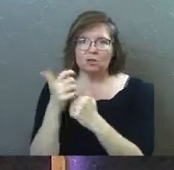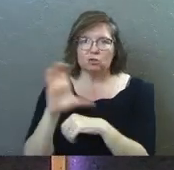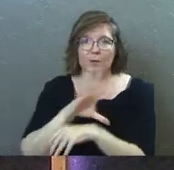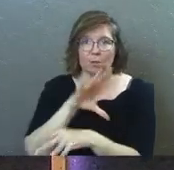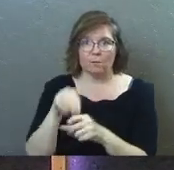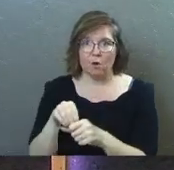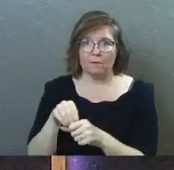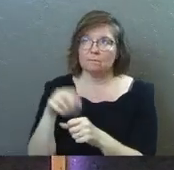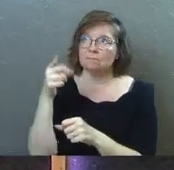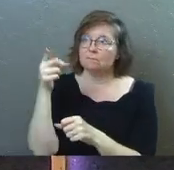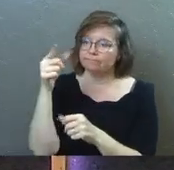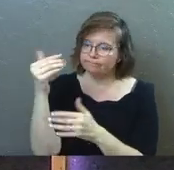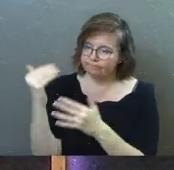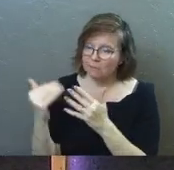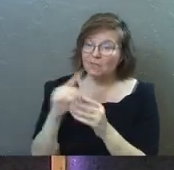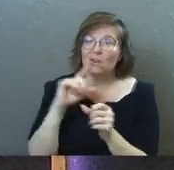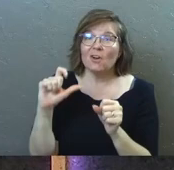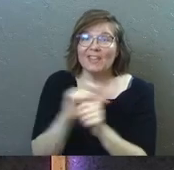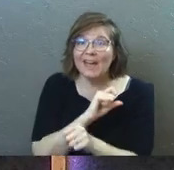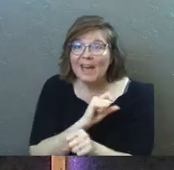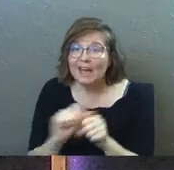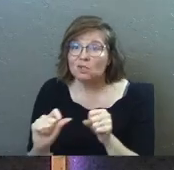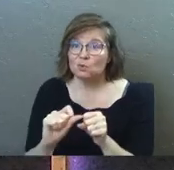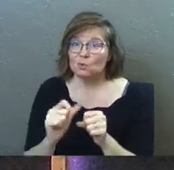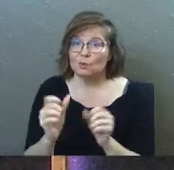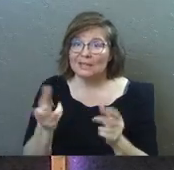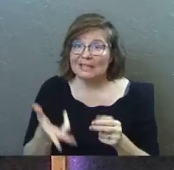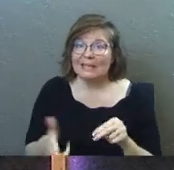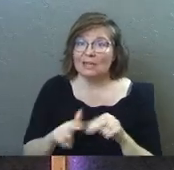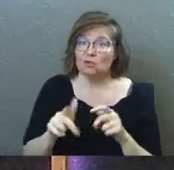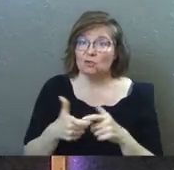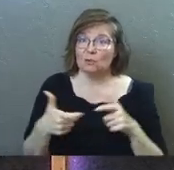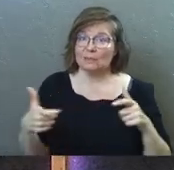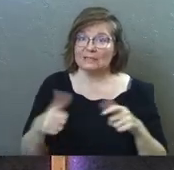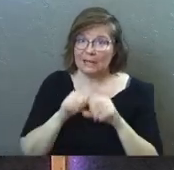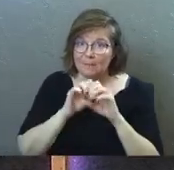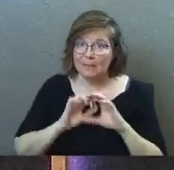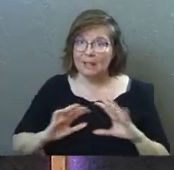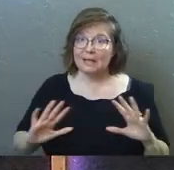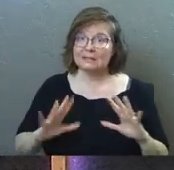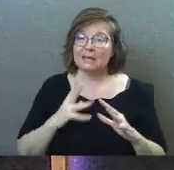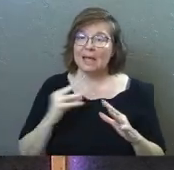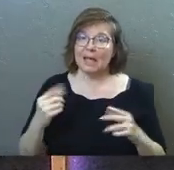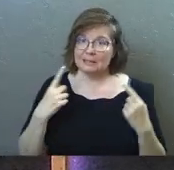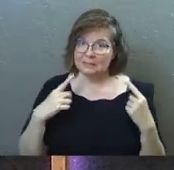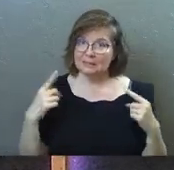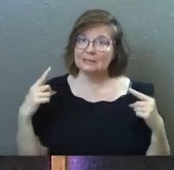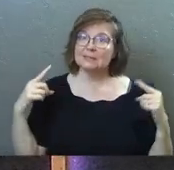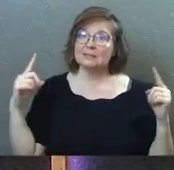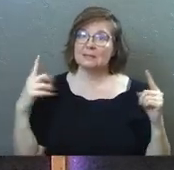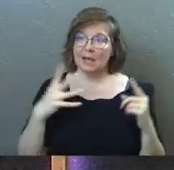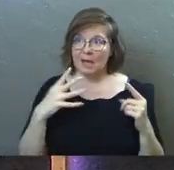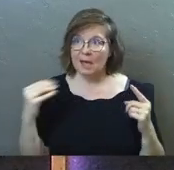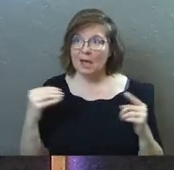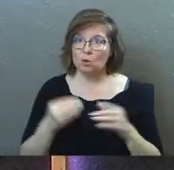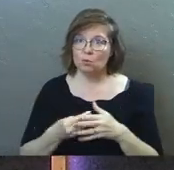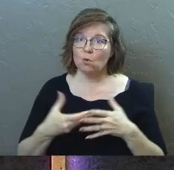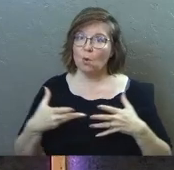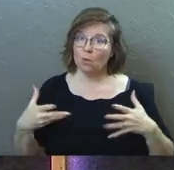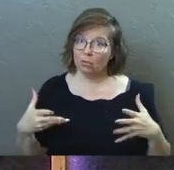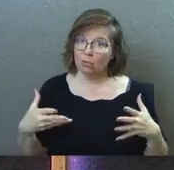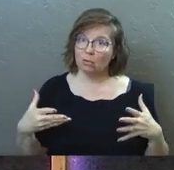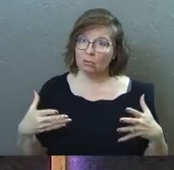now. And pray for their actual increase and blessing and success and